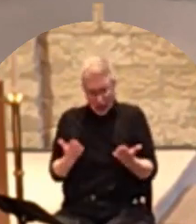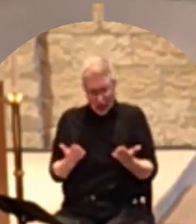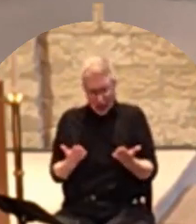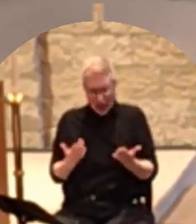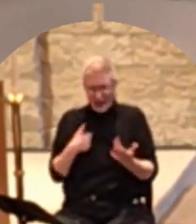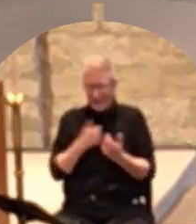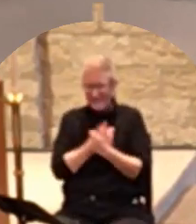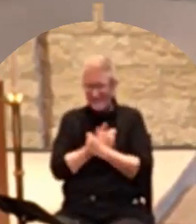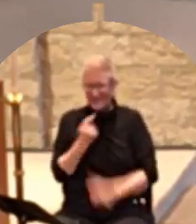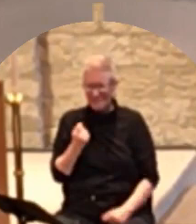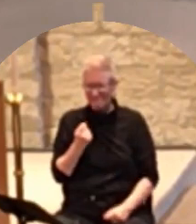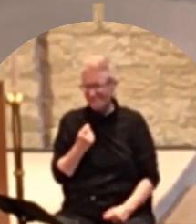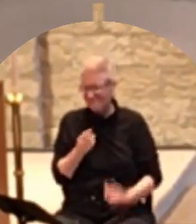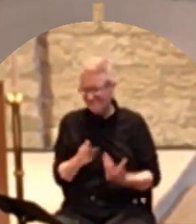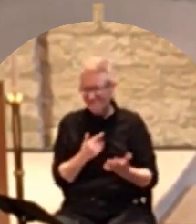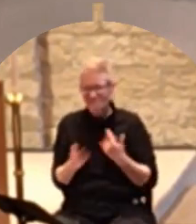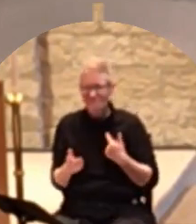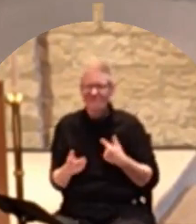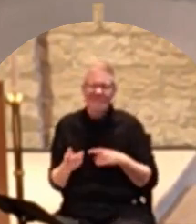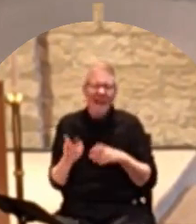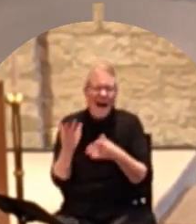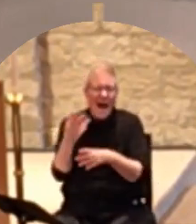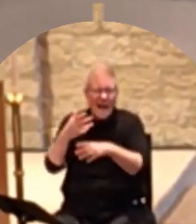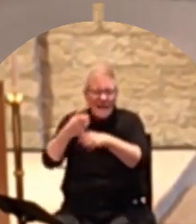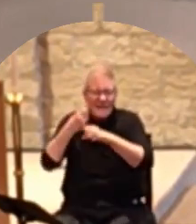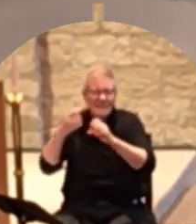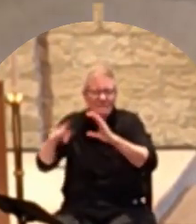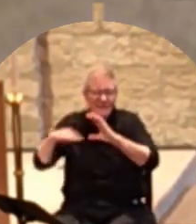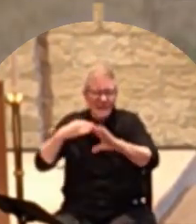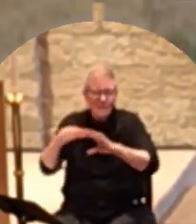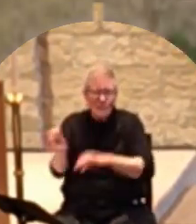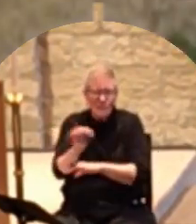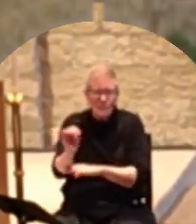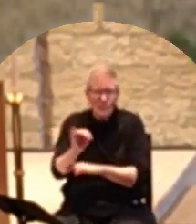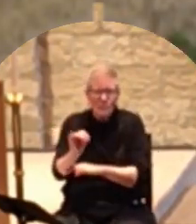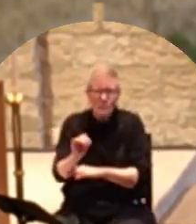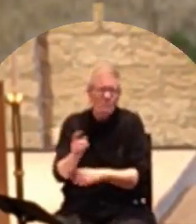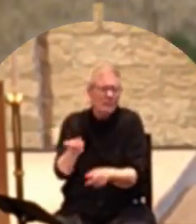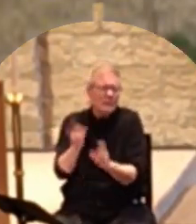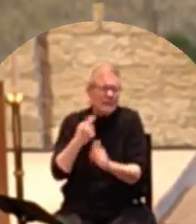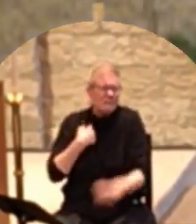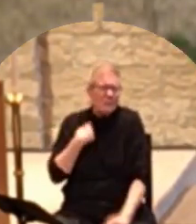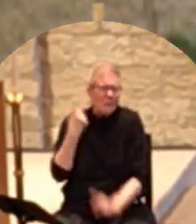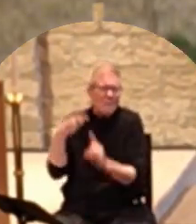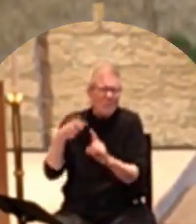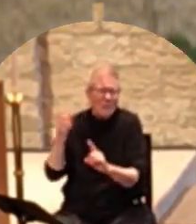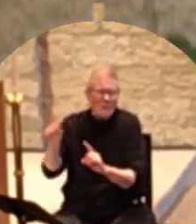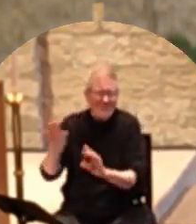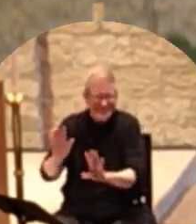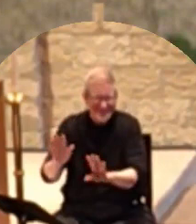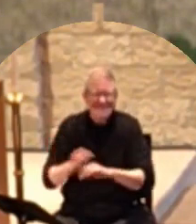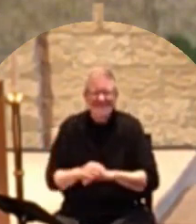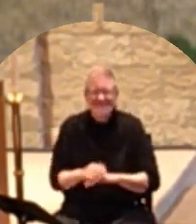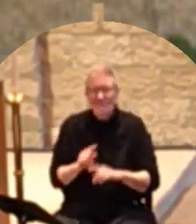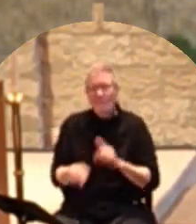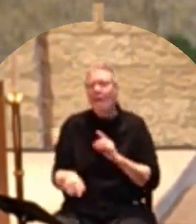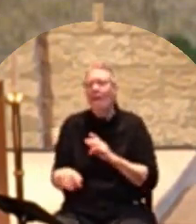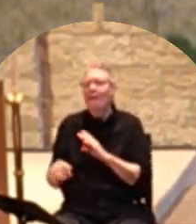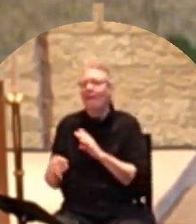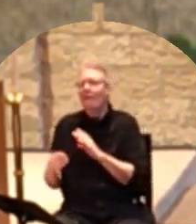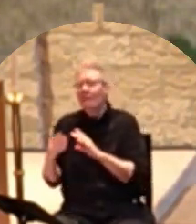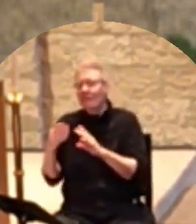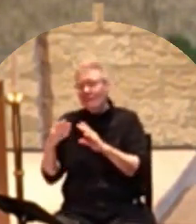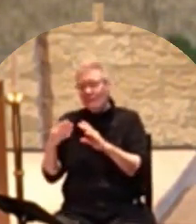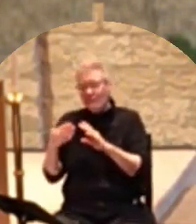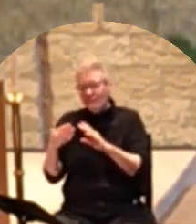hard copy. I get electronically as well. Give me a point there, please. But I get electronically as well. And at the same